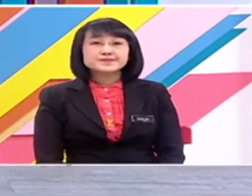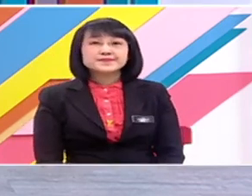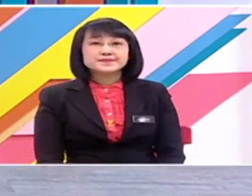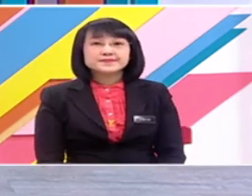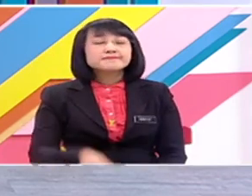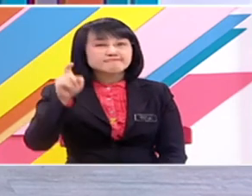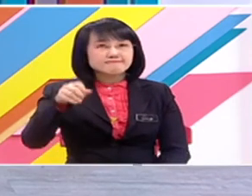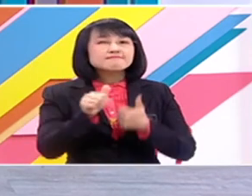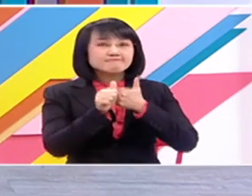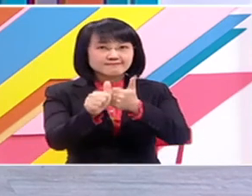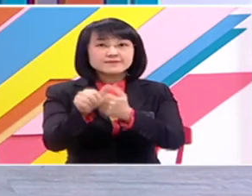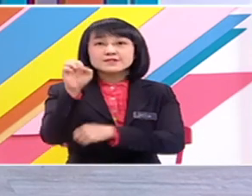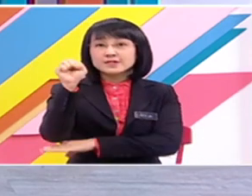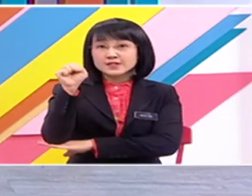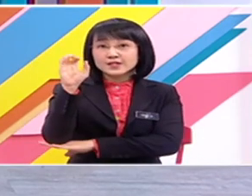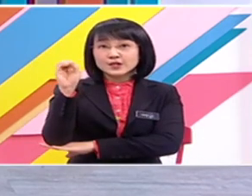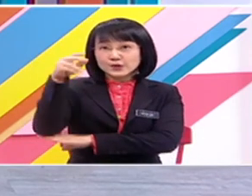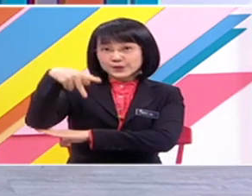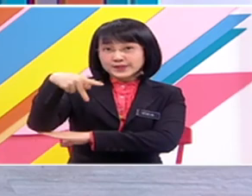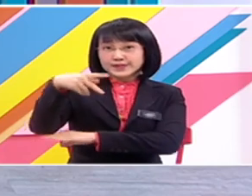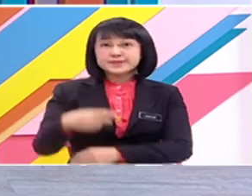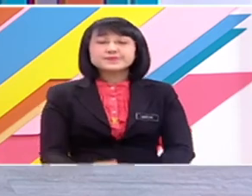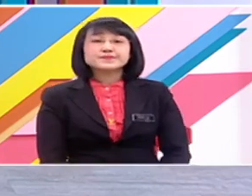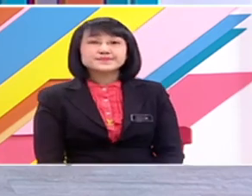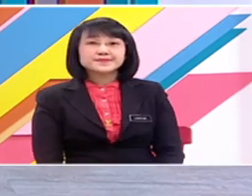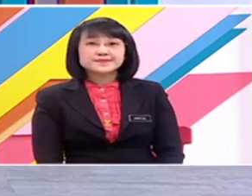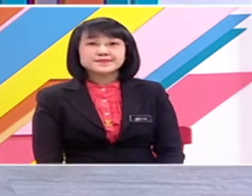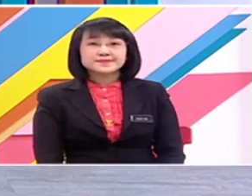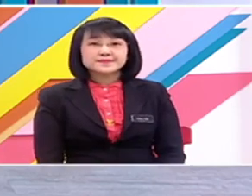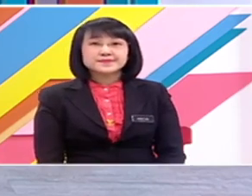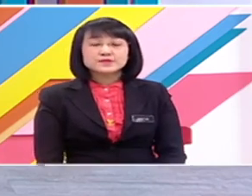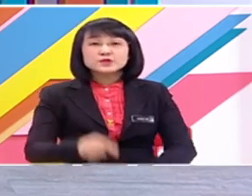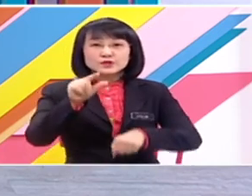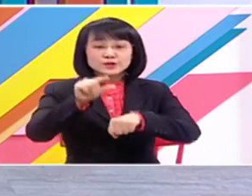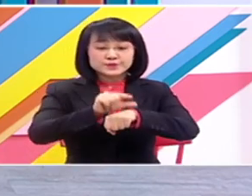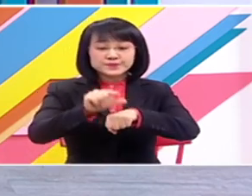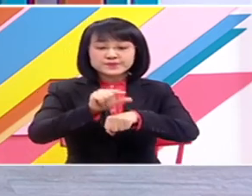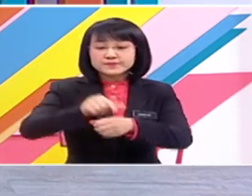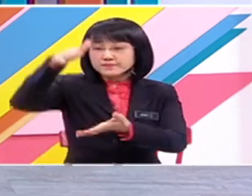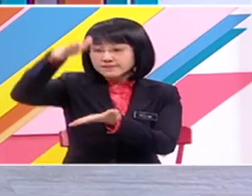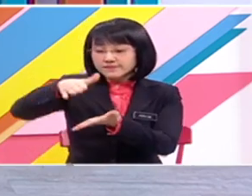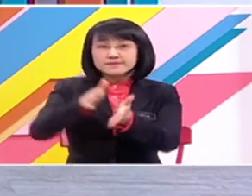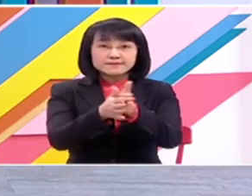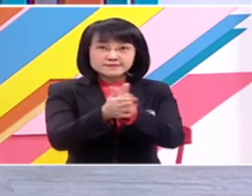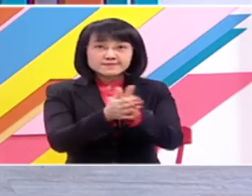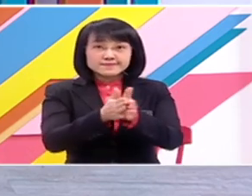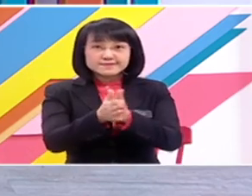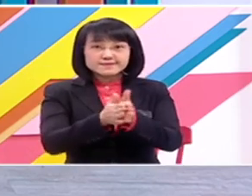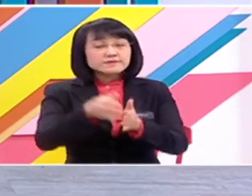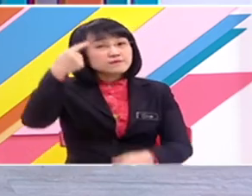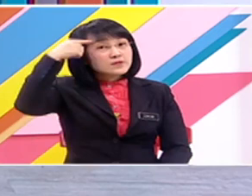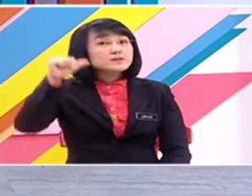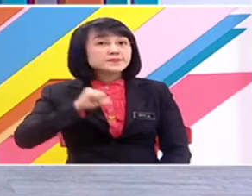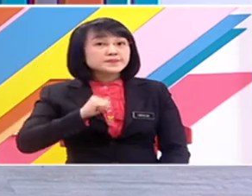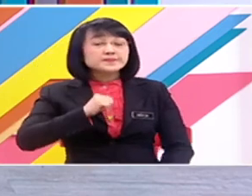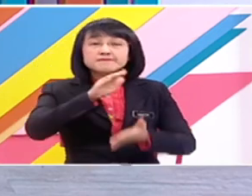maintain the SOP. Even in the studio, I would like to ask you to use the hand sanitizer for the safety of our well-being. And